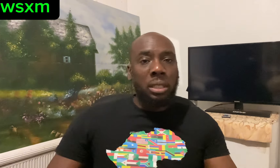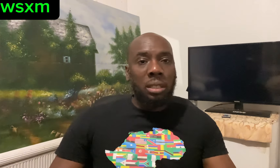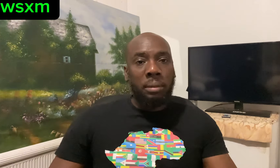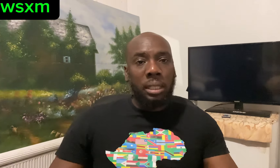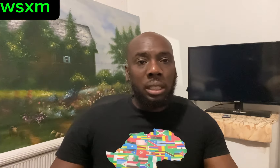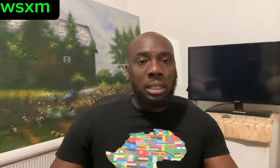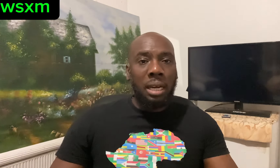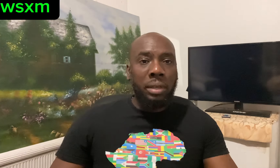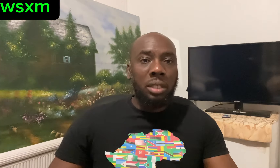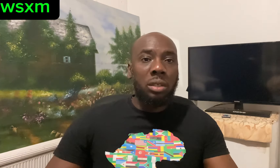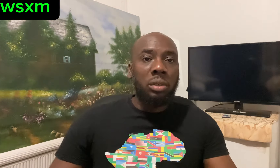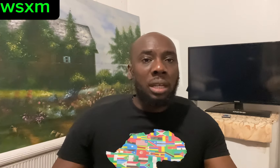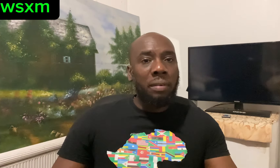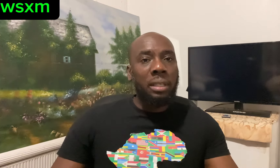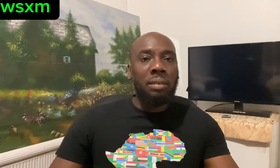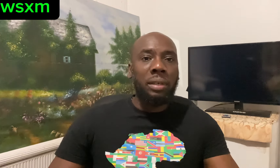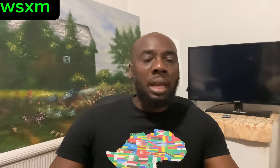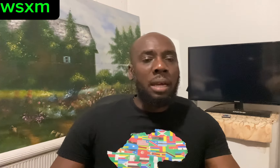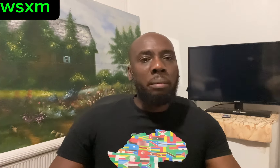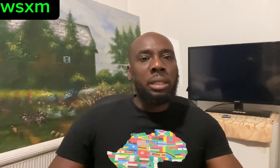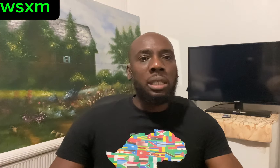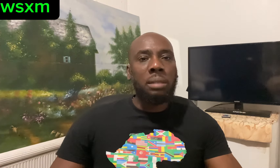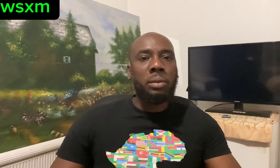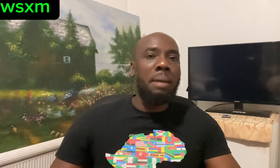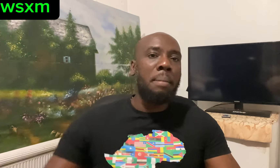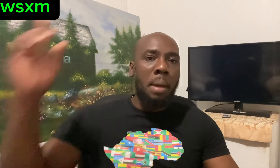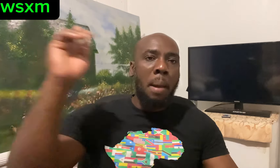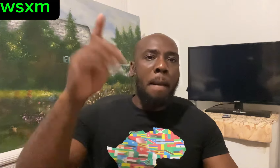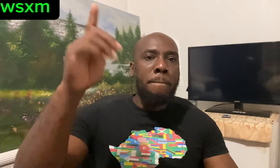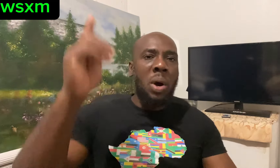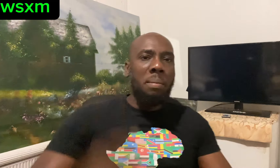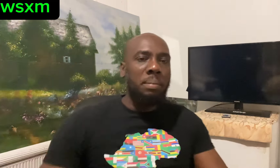know what you think about this in the comment section. As always, I don't know, tell me on the telephone, like, comment. Boom.